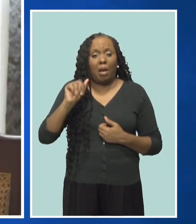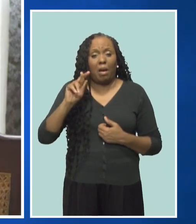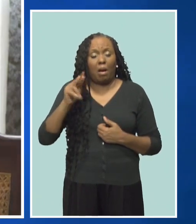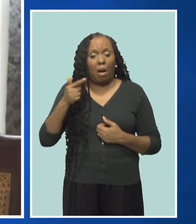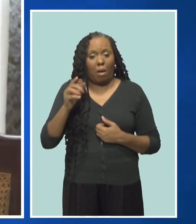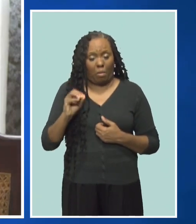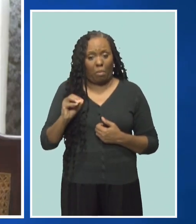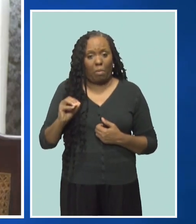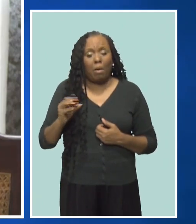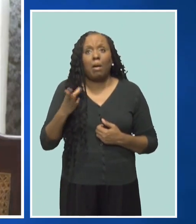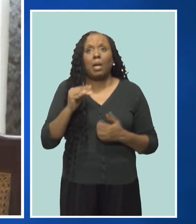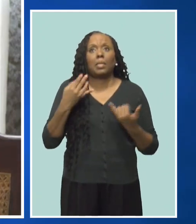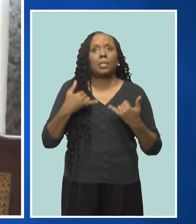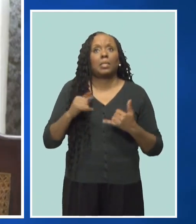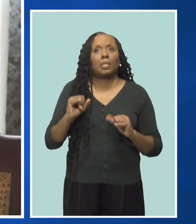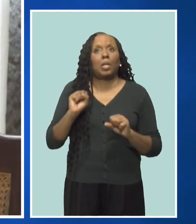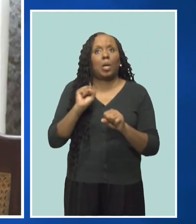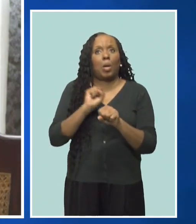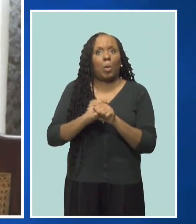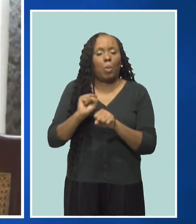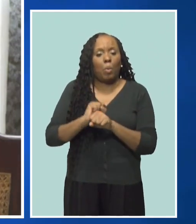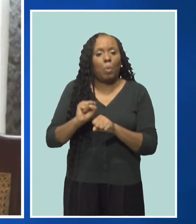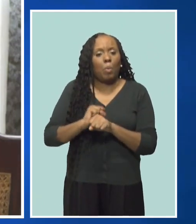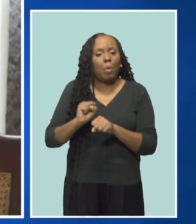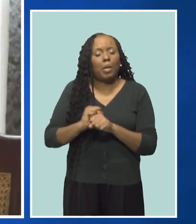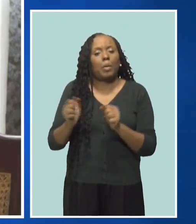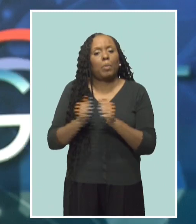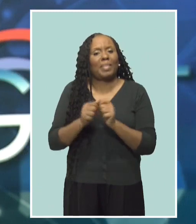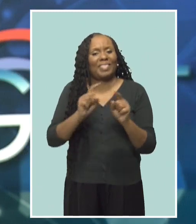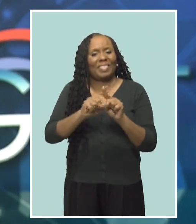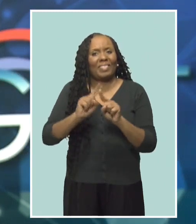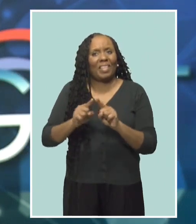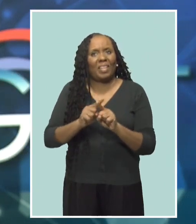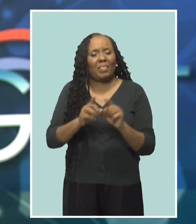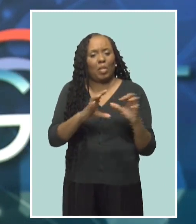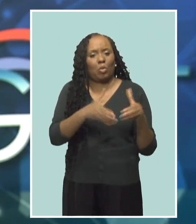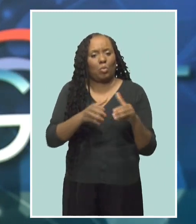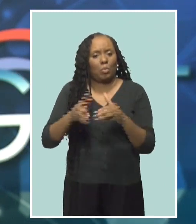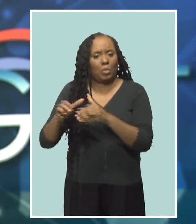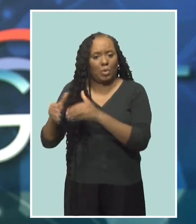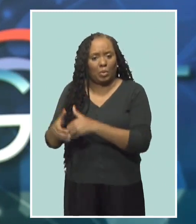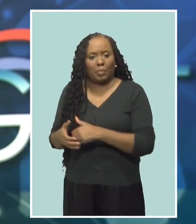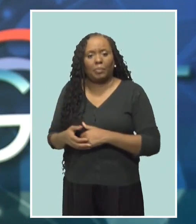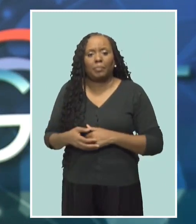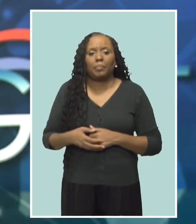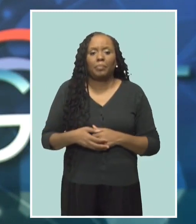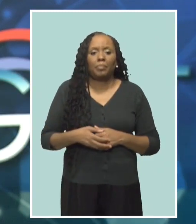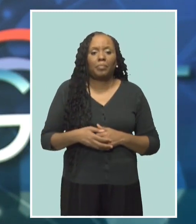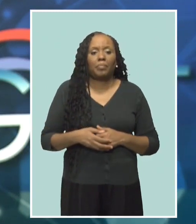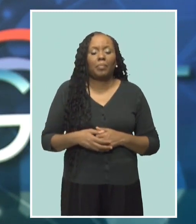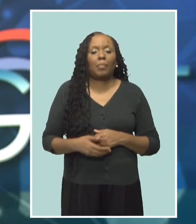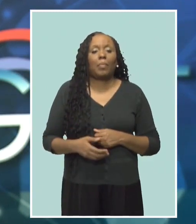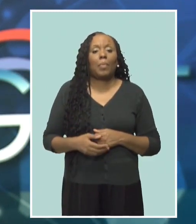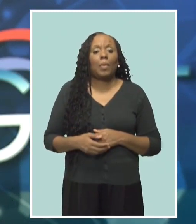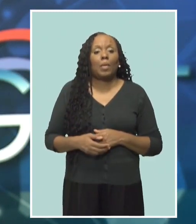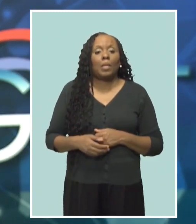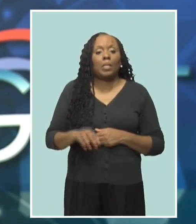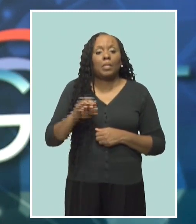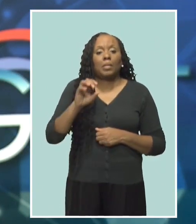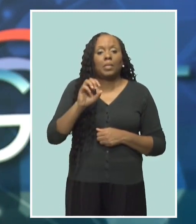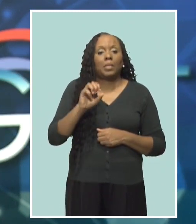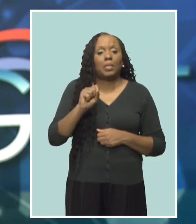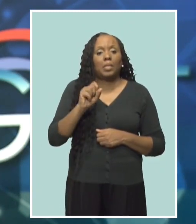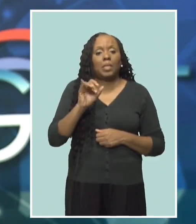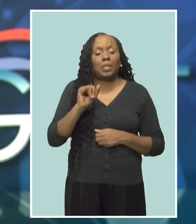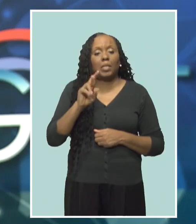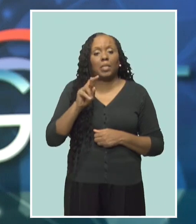while working within a band of entities. Sir Trevor Carmichael has been recognized for the distinguished service